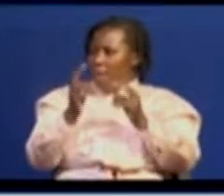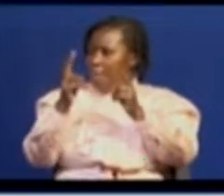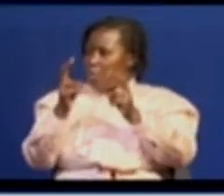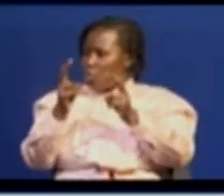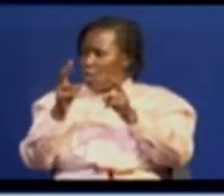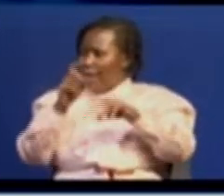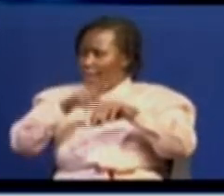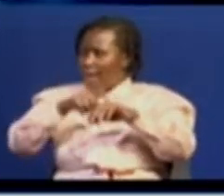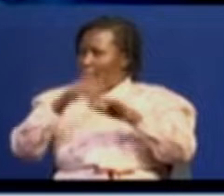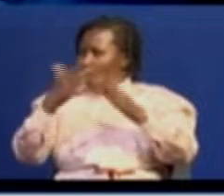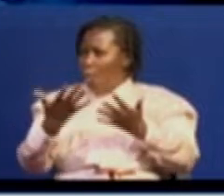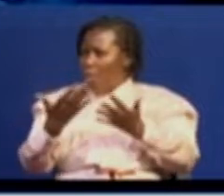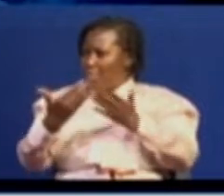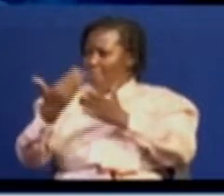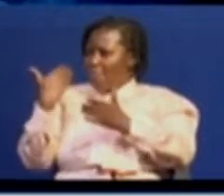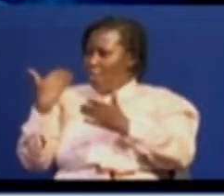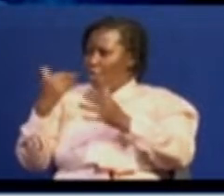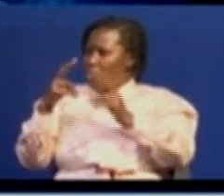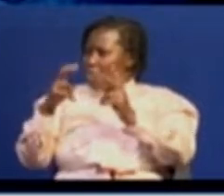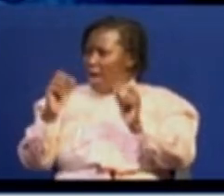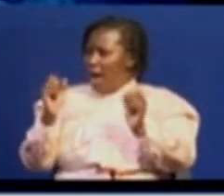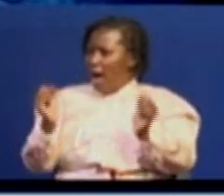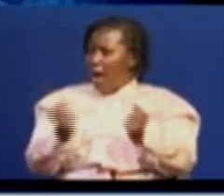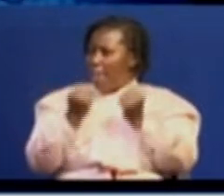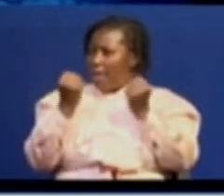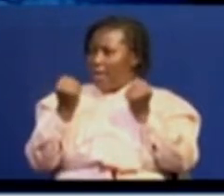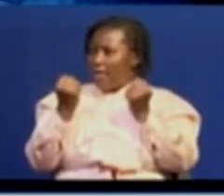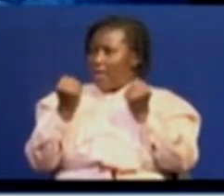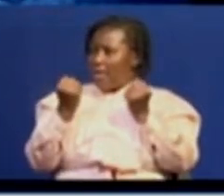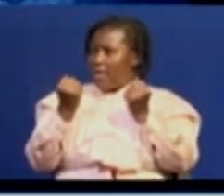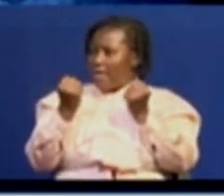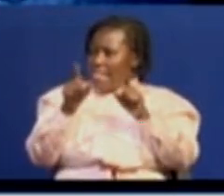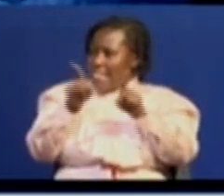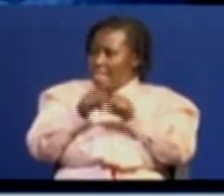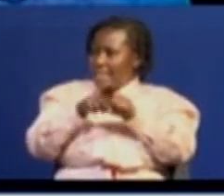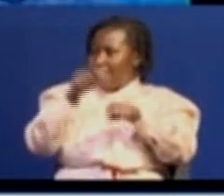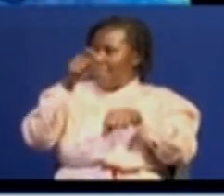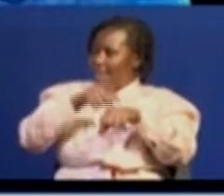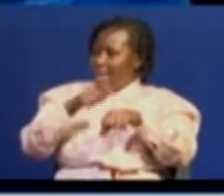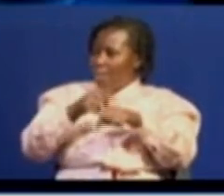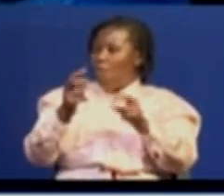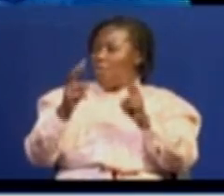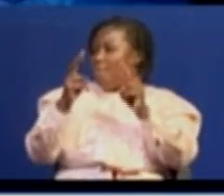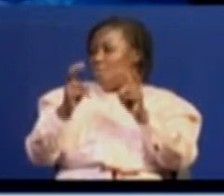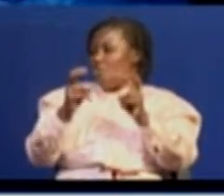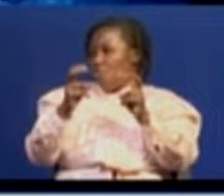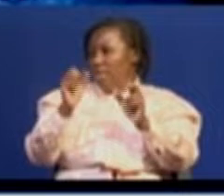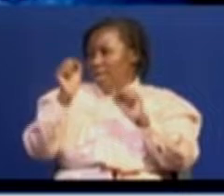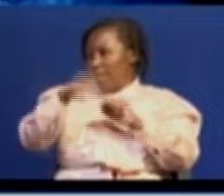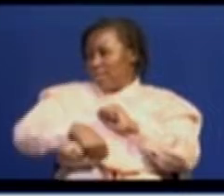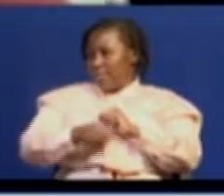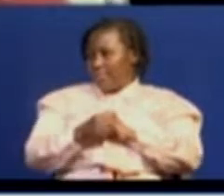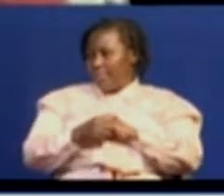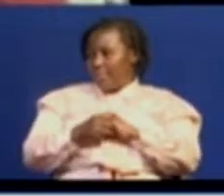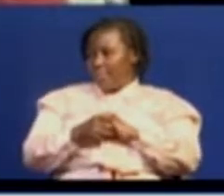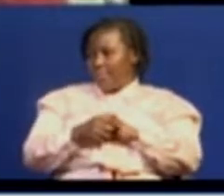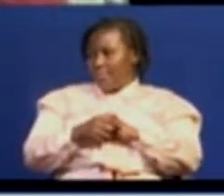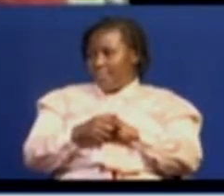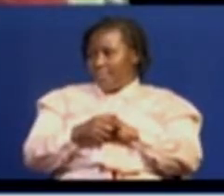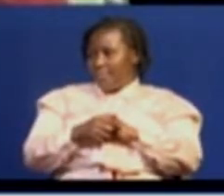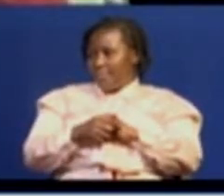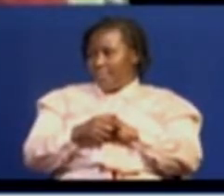subsistence of the motion or before the motion? On the eve. On the eve of the motion?